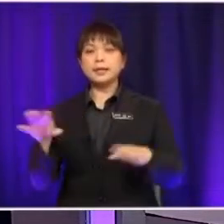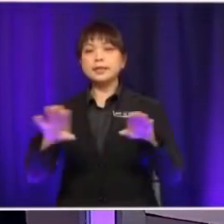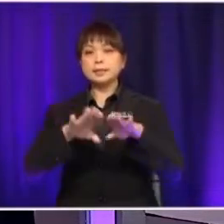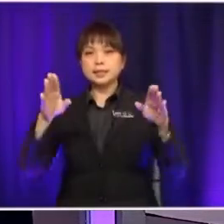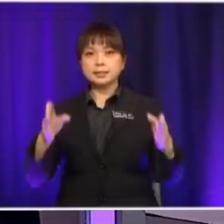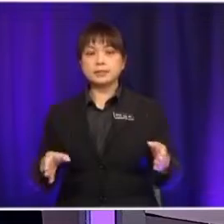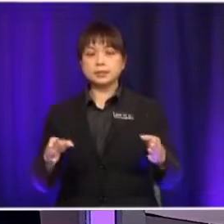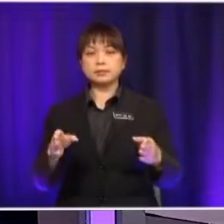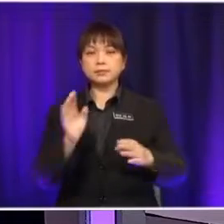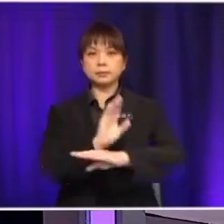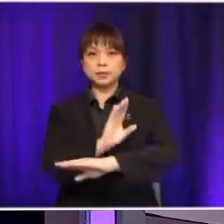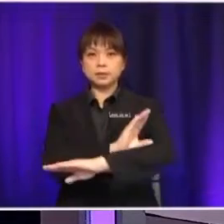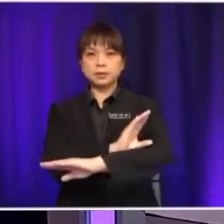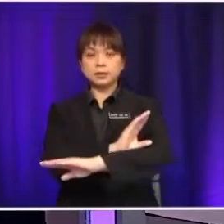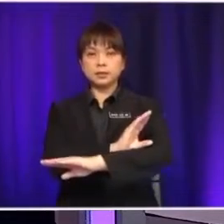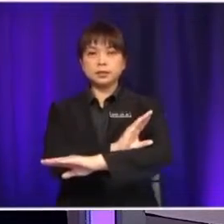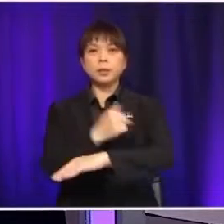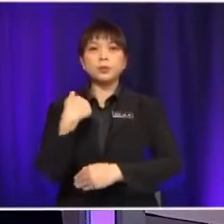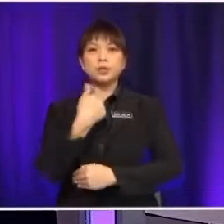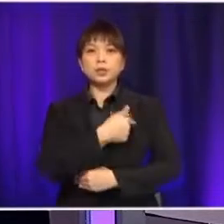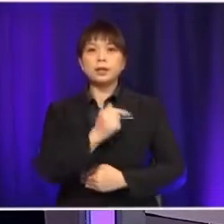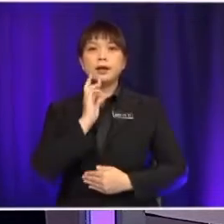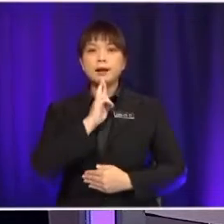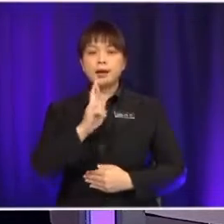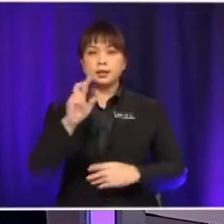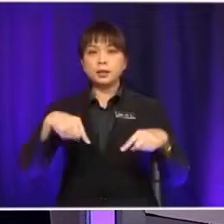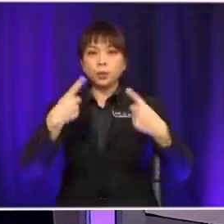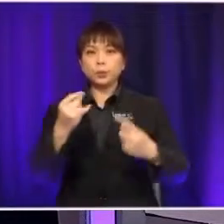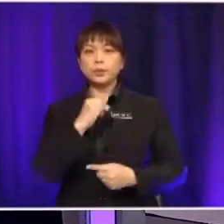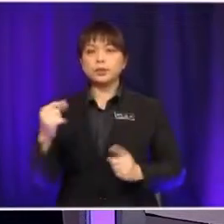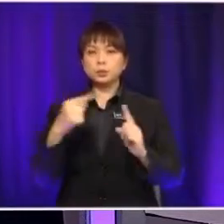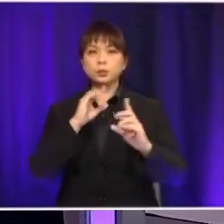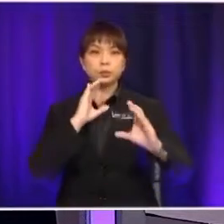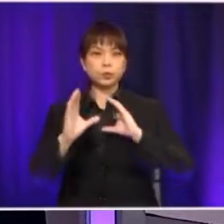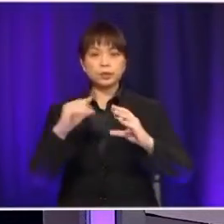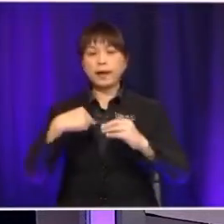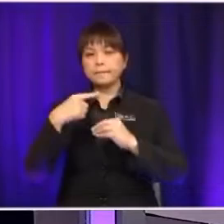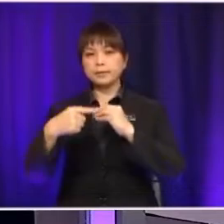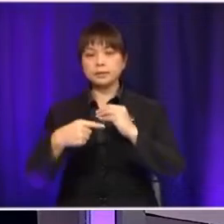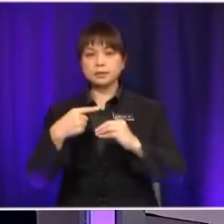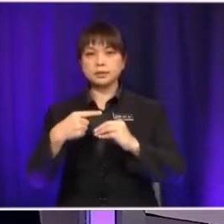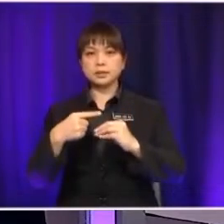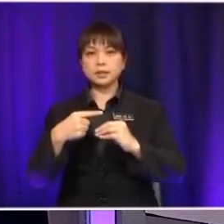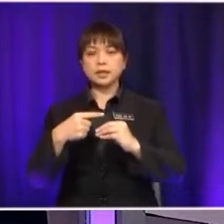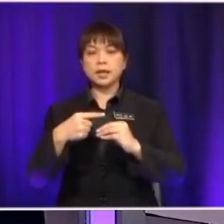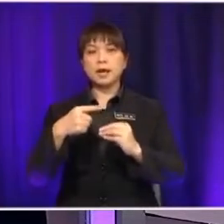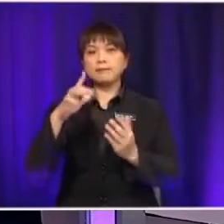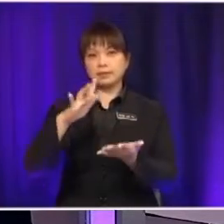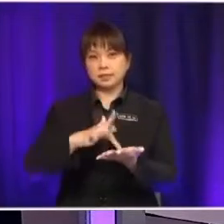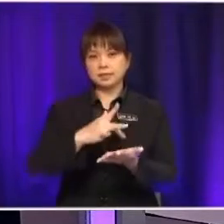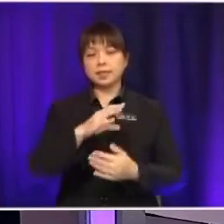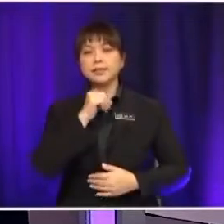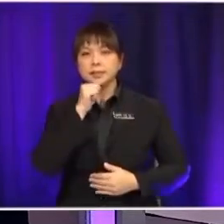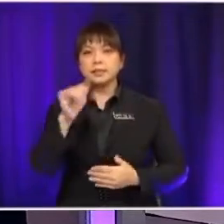to focus on speaking skill. So we are going to talk about the differences and then the advantages and disadvantages of each